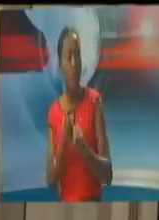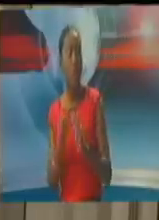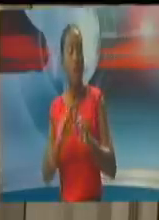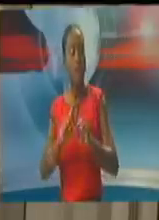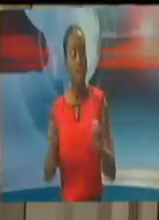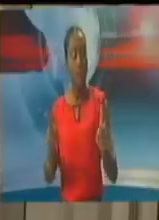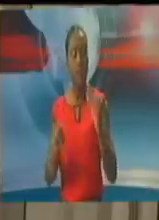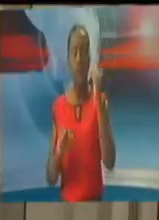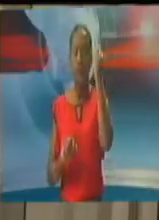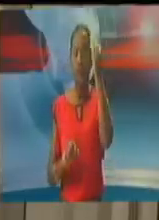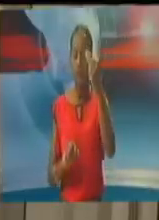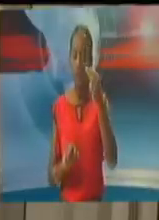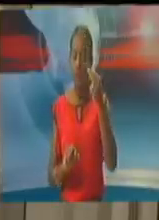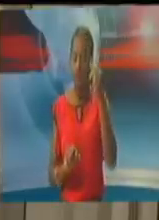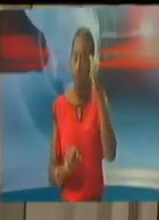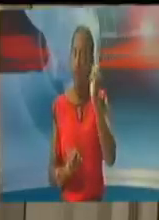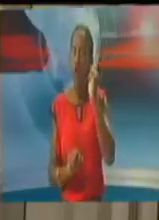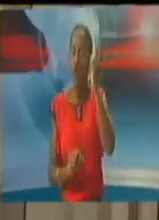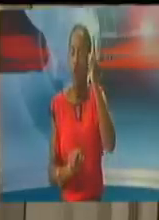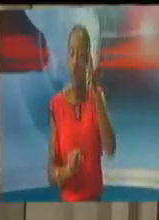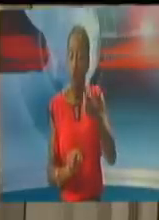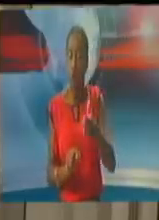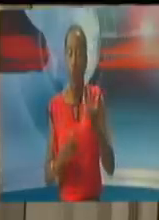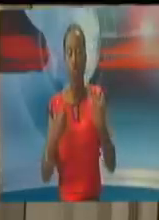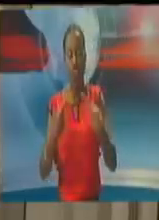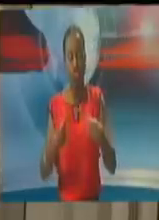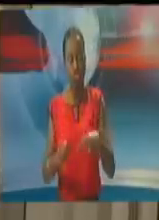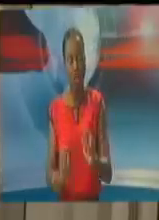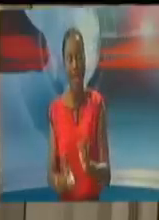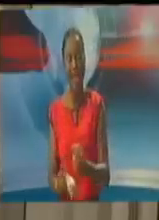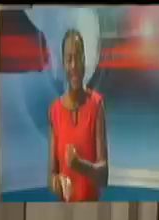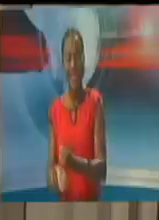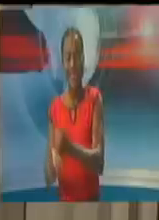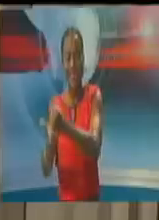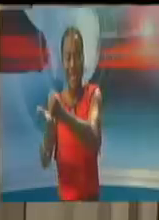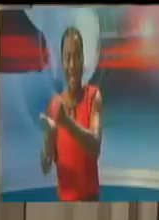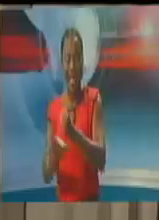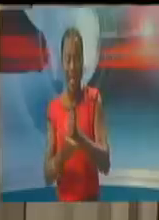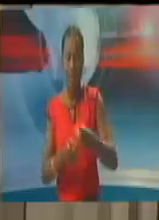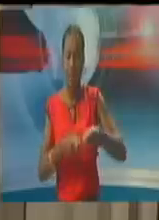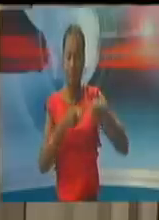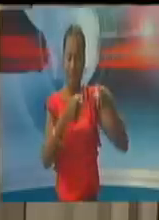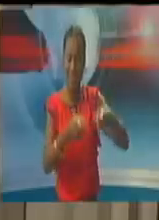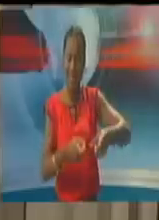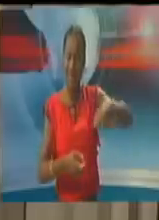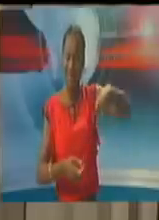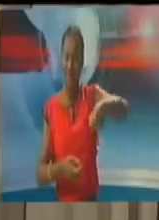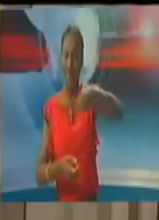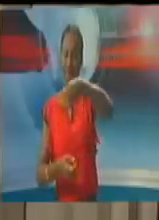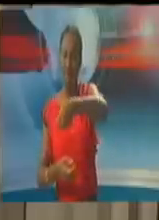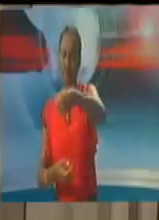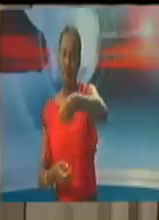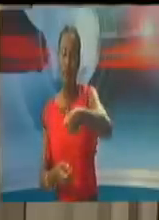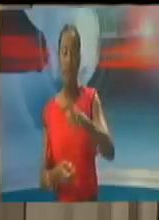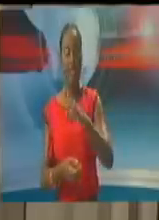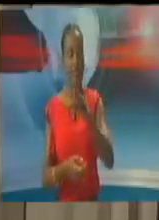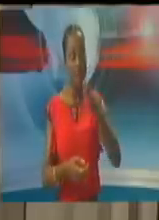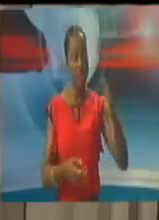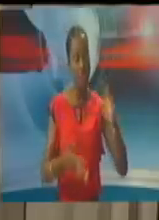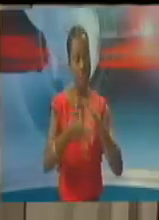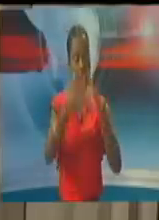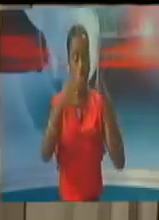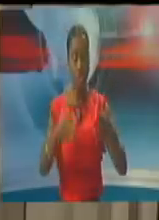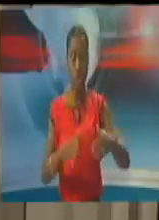take certain actions to try and get care relief packages to our students at these